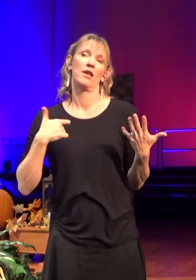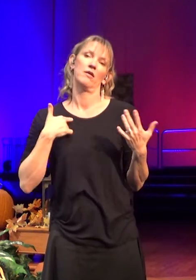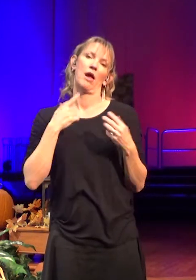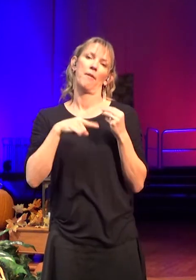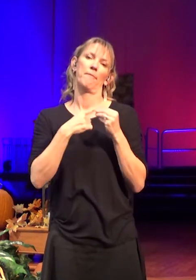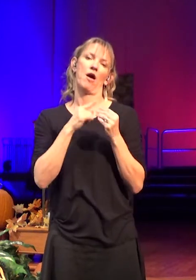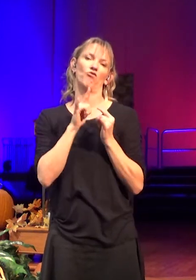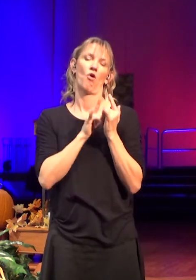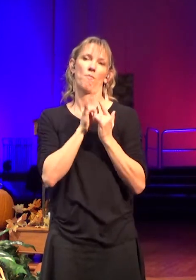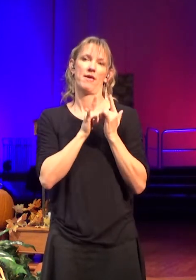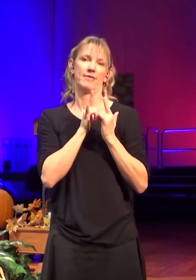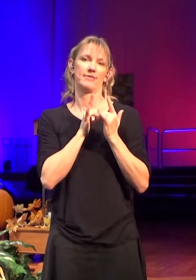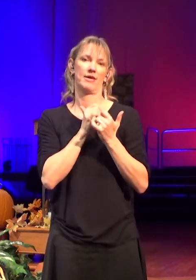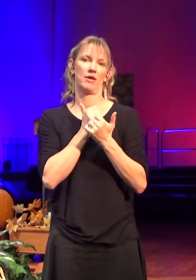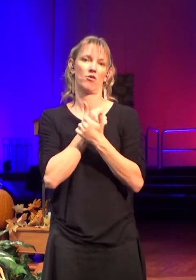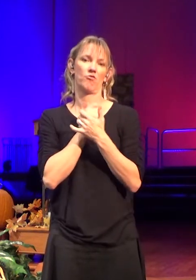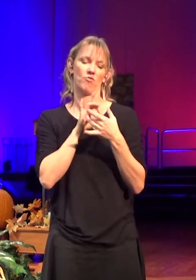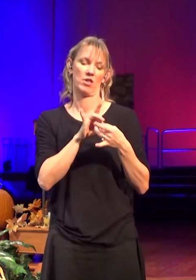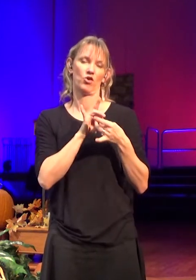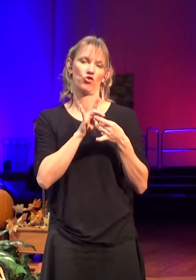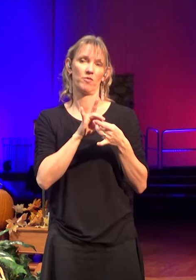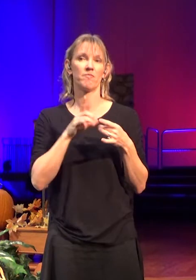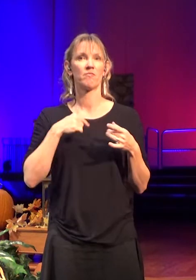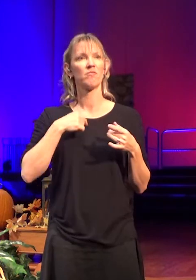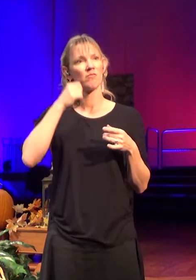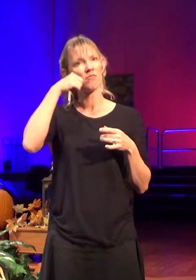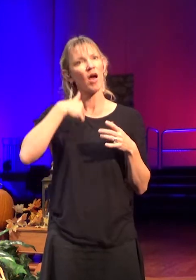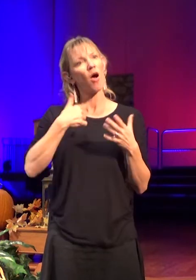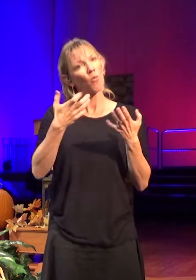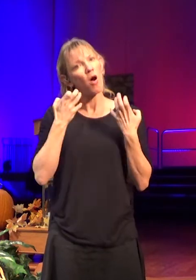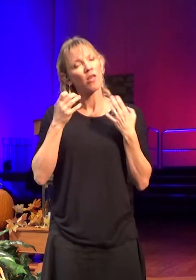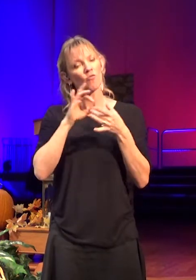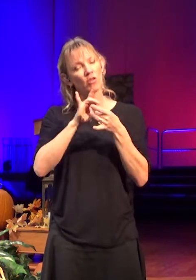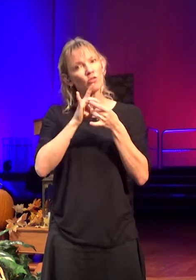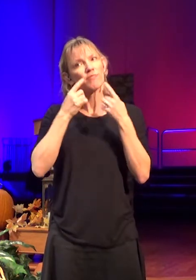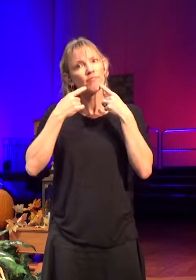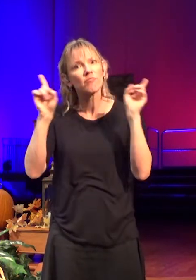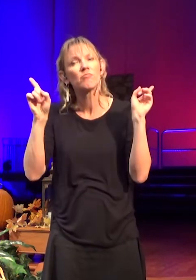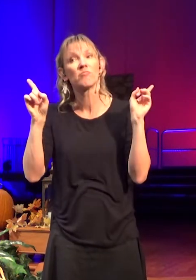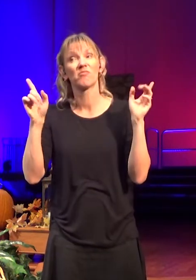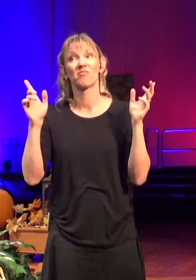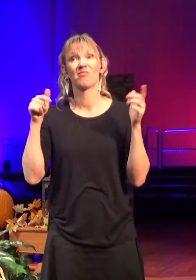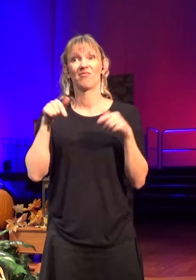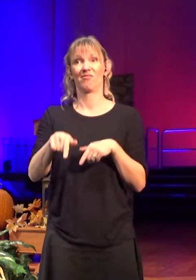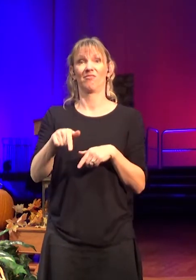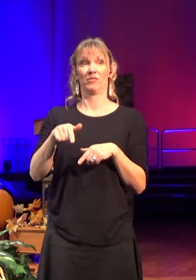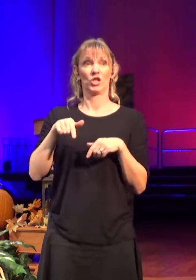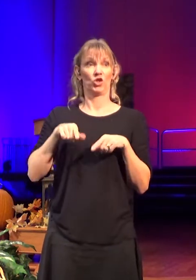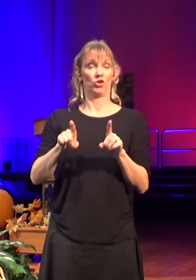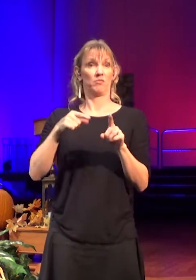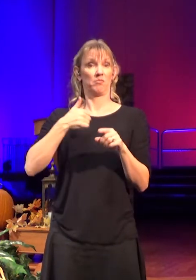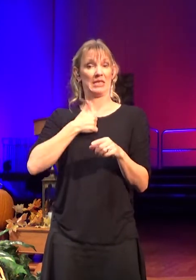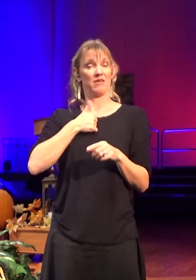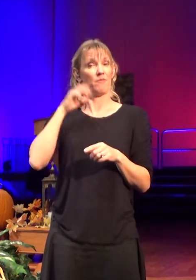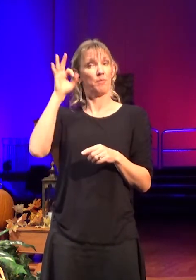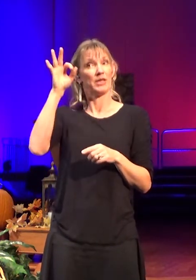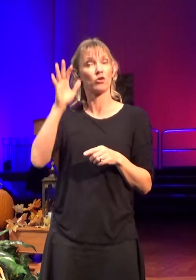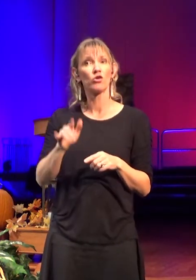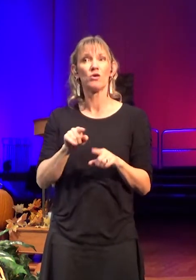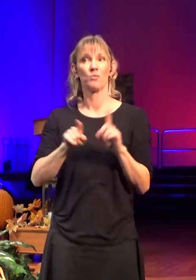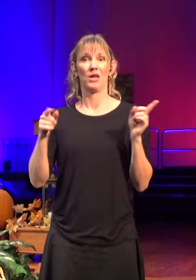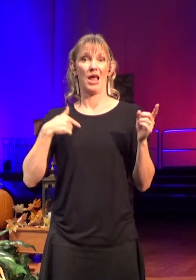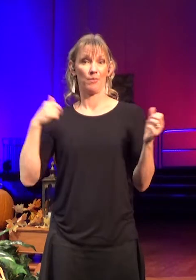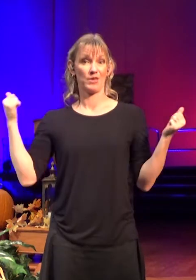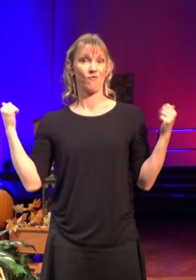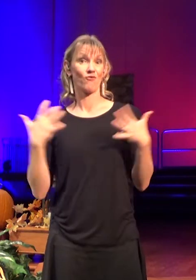about romantic relationships. And I remember I wanted a successful relationship, and this is even early into my